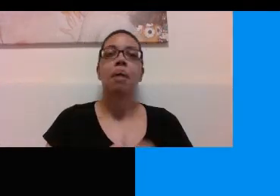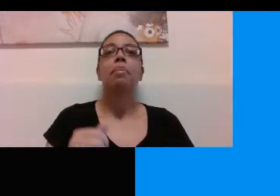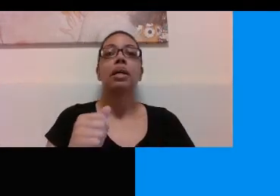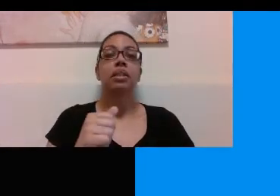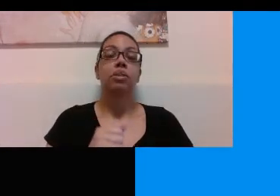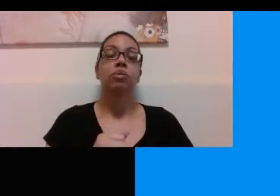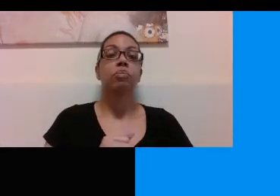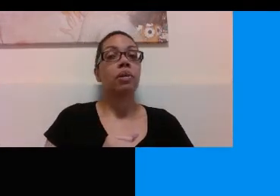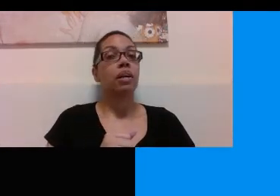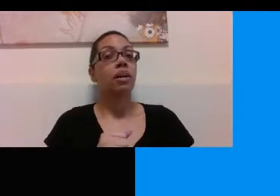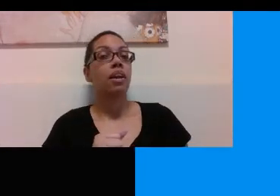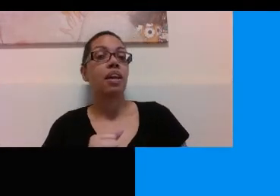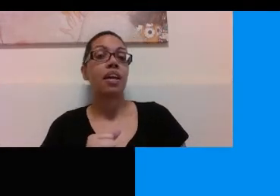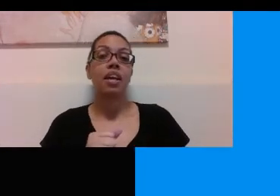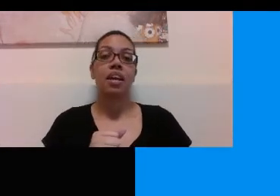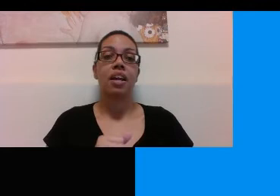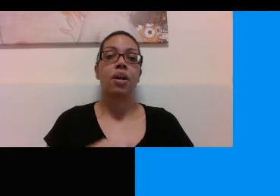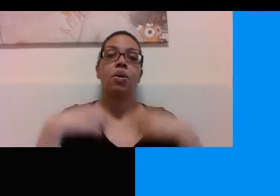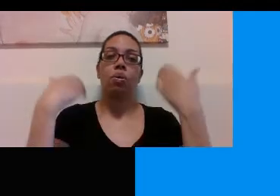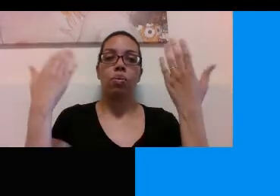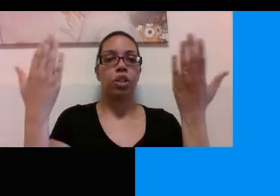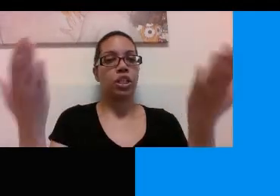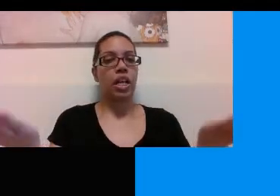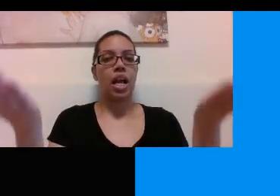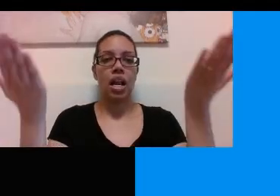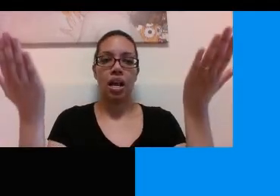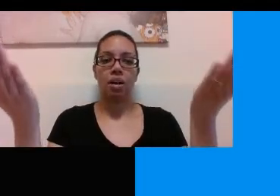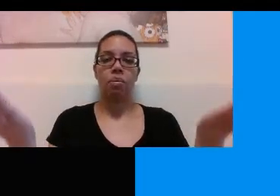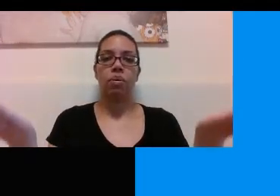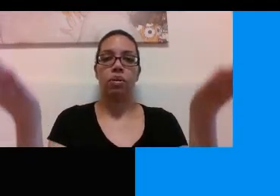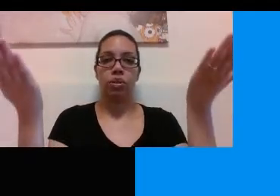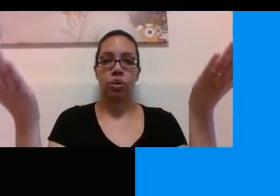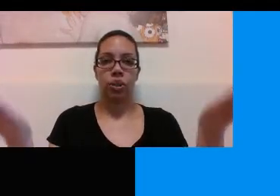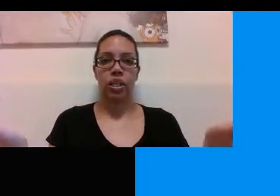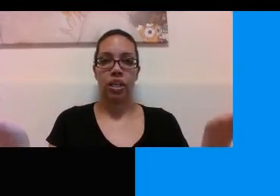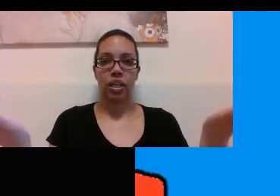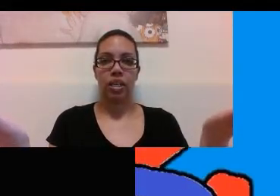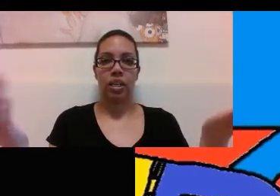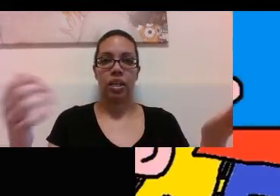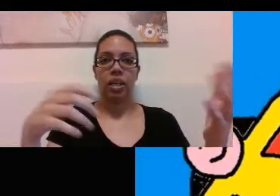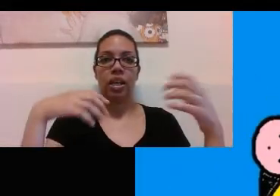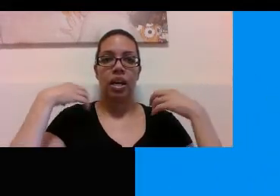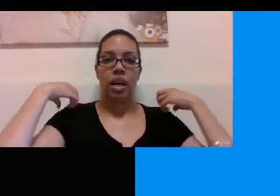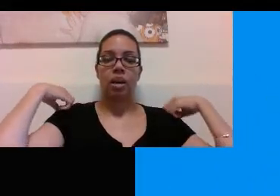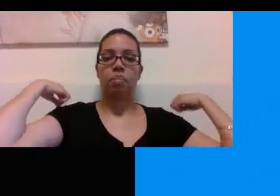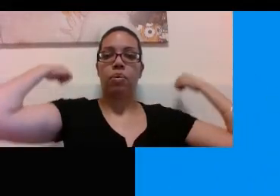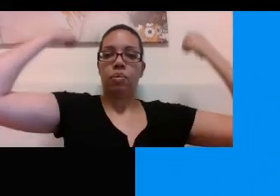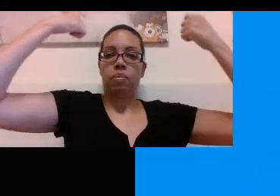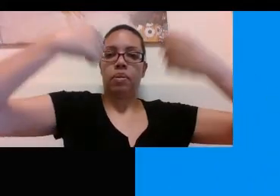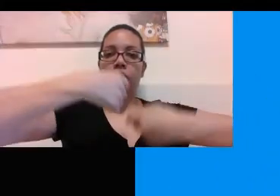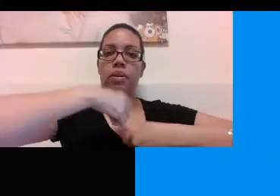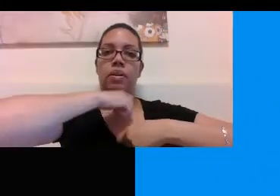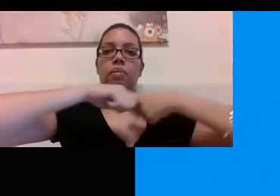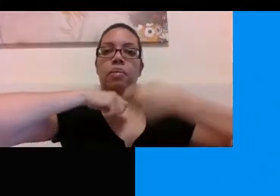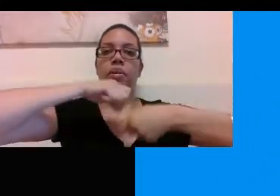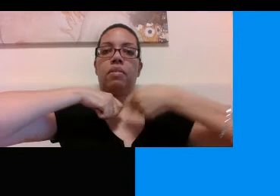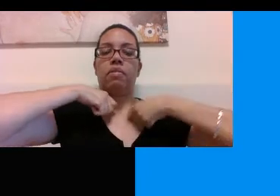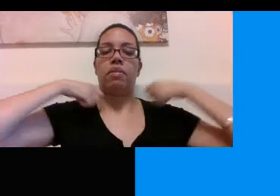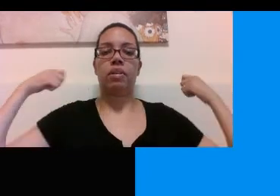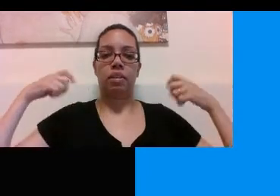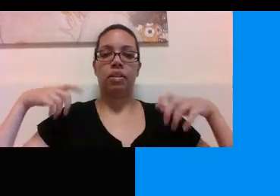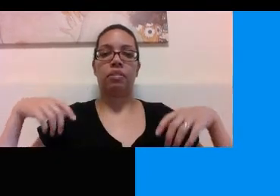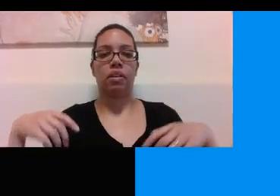I am a superhero. What shall I wear today? I think I'll wear